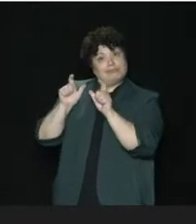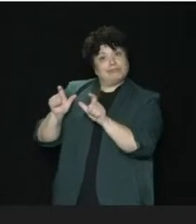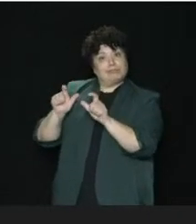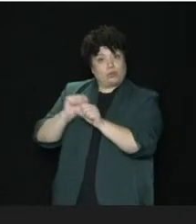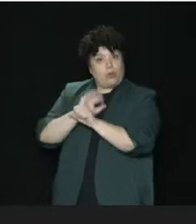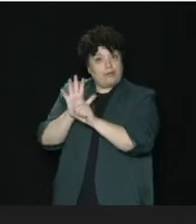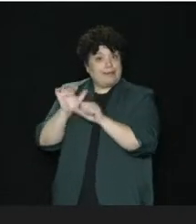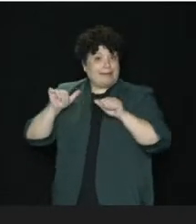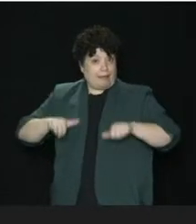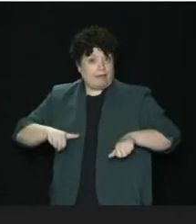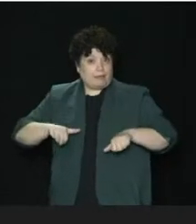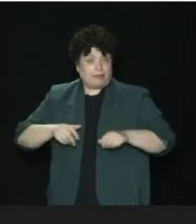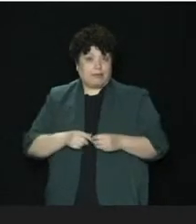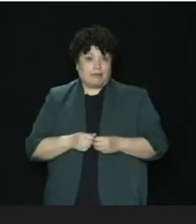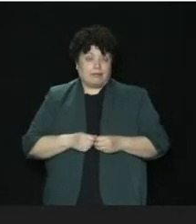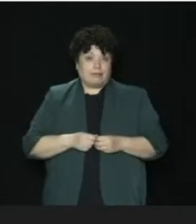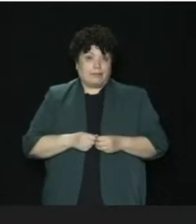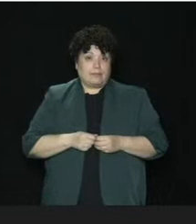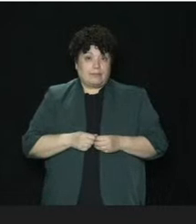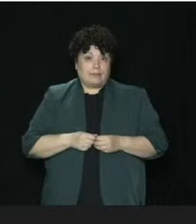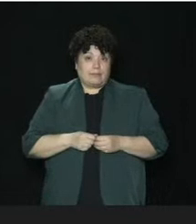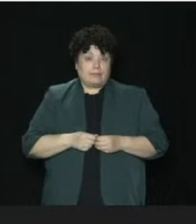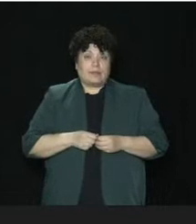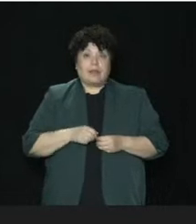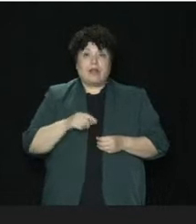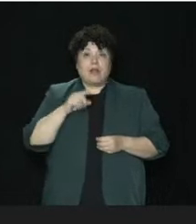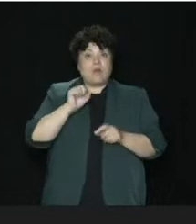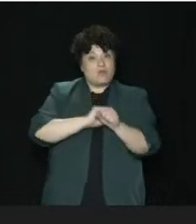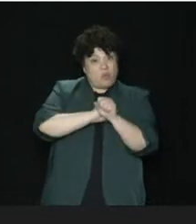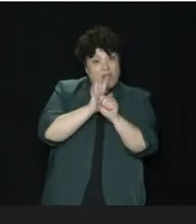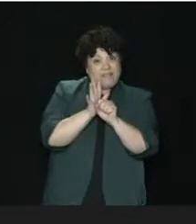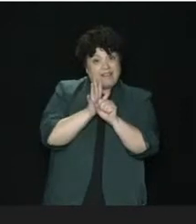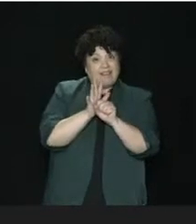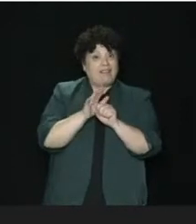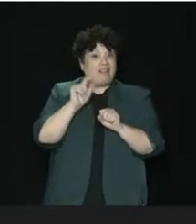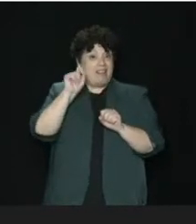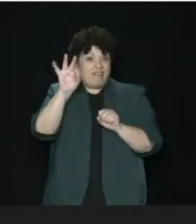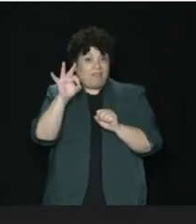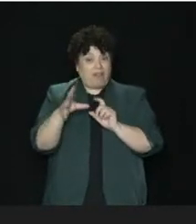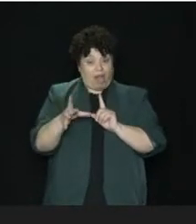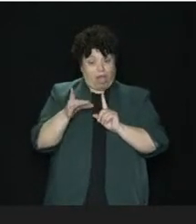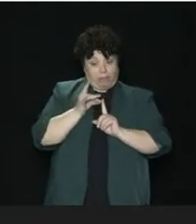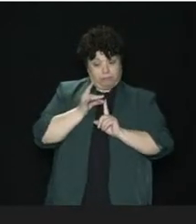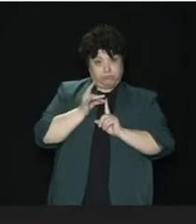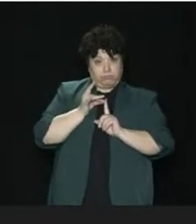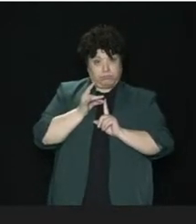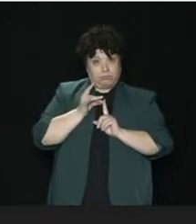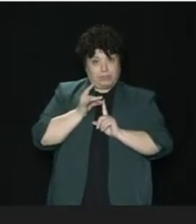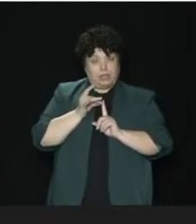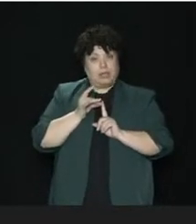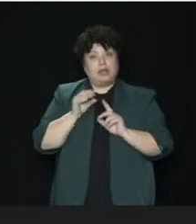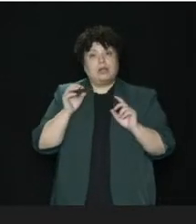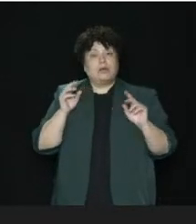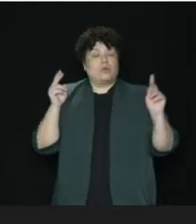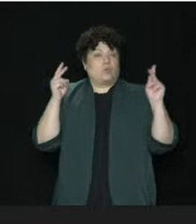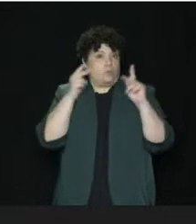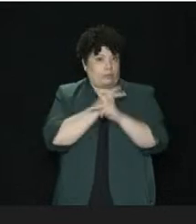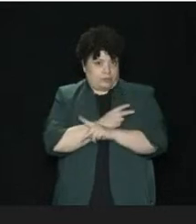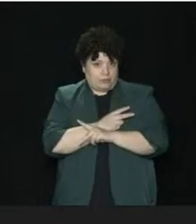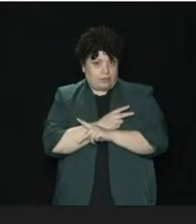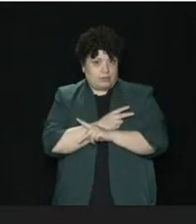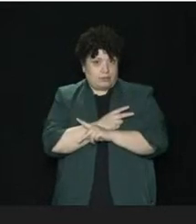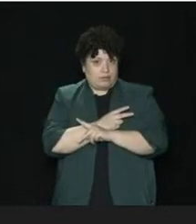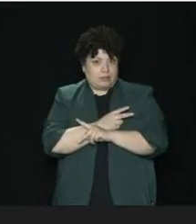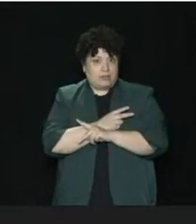The impacts of catching COVID are far greater and